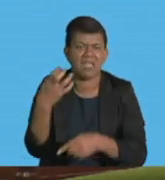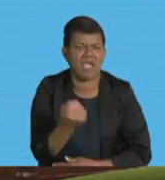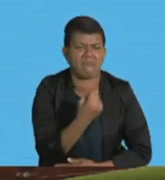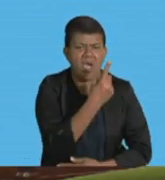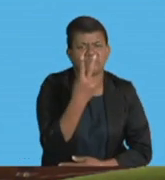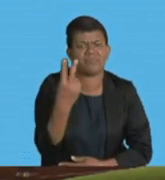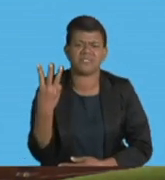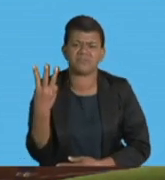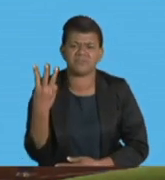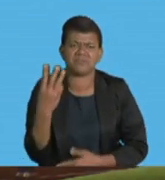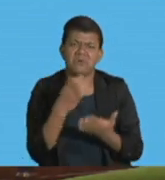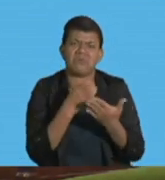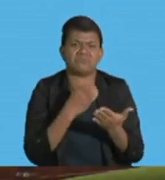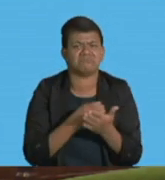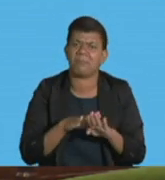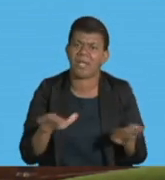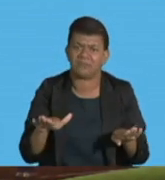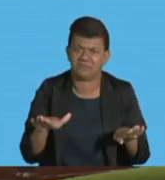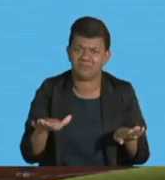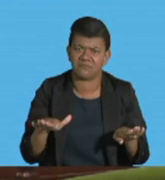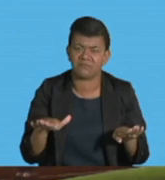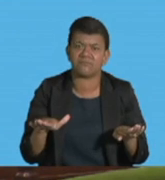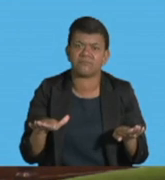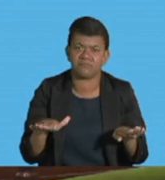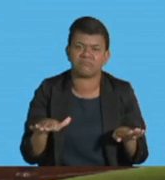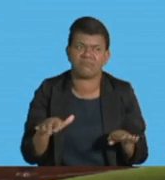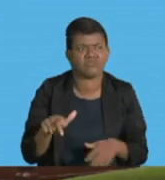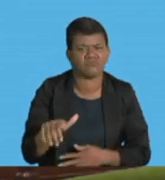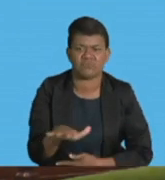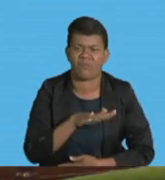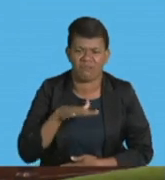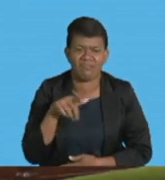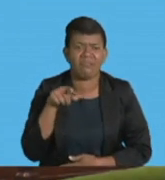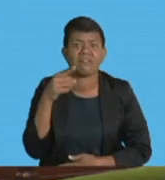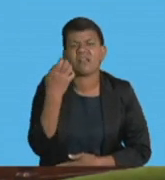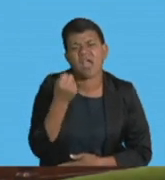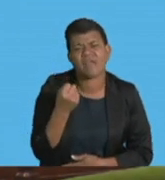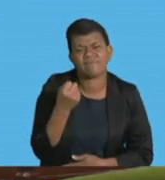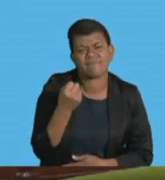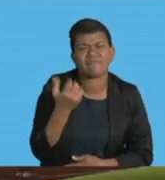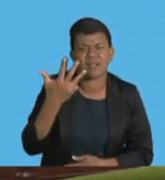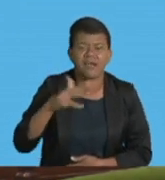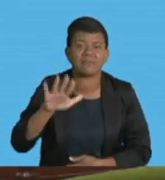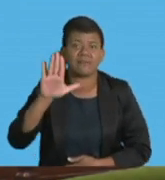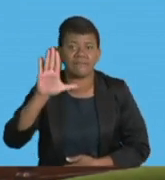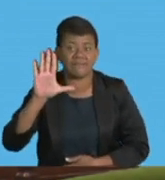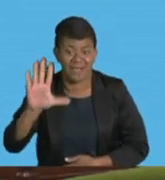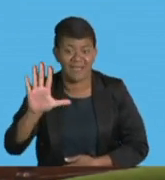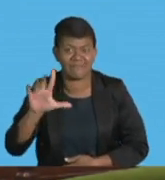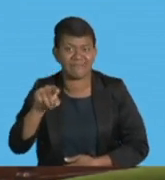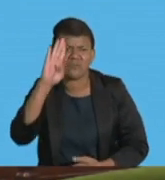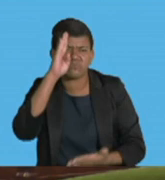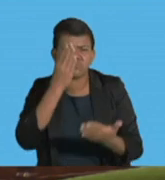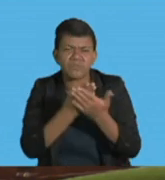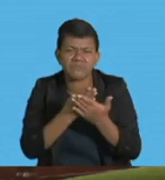In 2019, we had 95 trainees which have registered as counsellors, which is indeed good news. The Australia